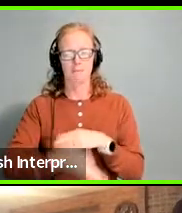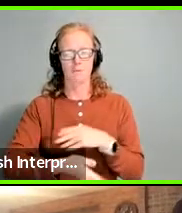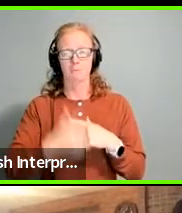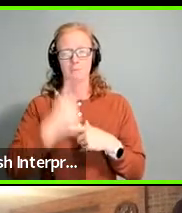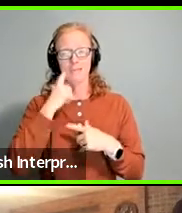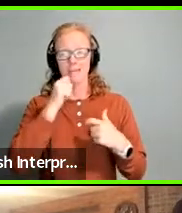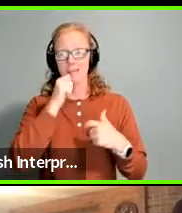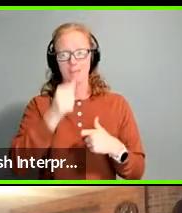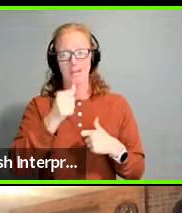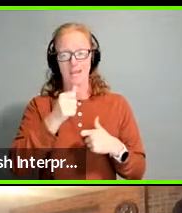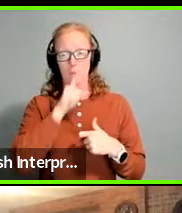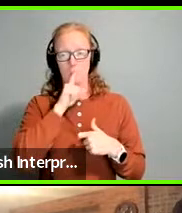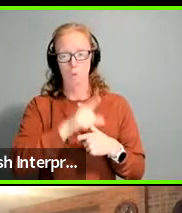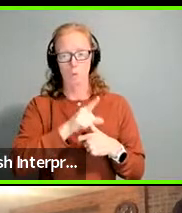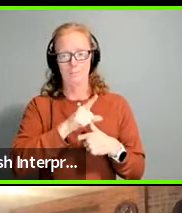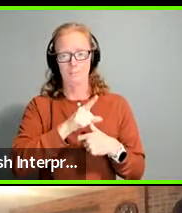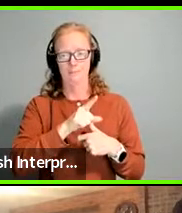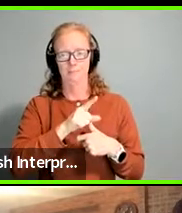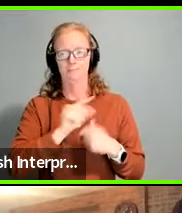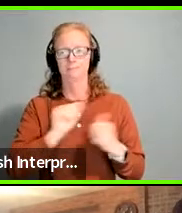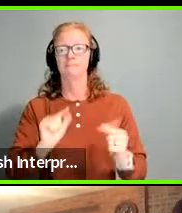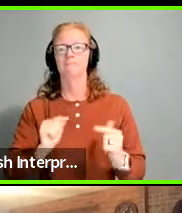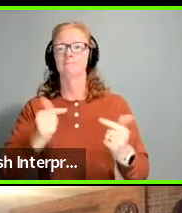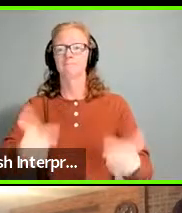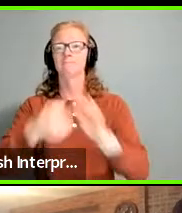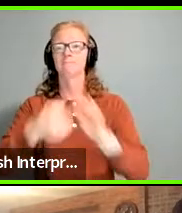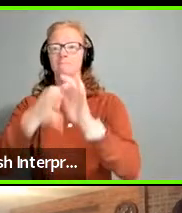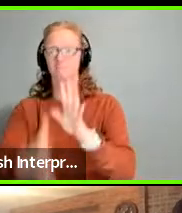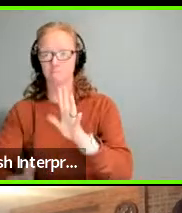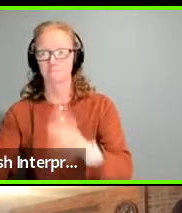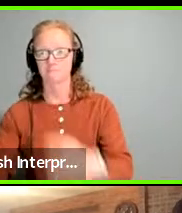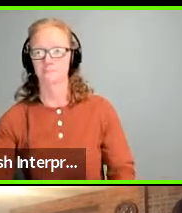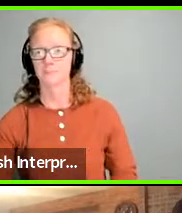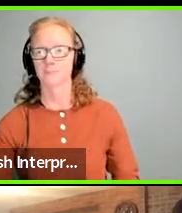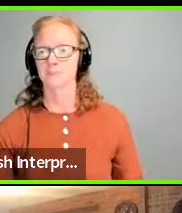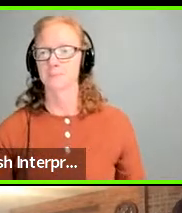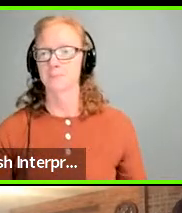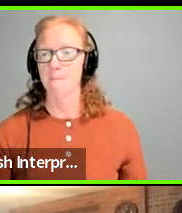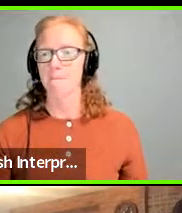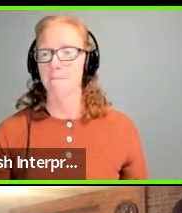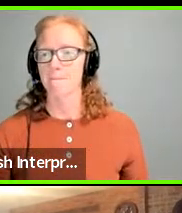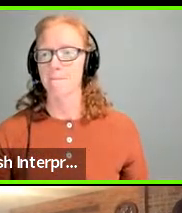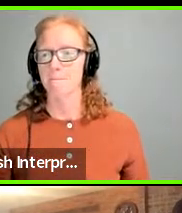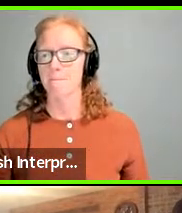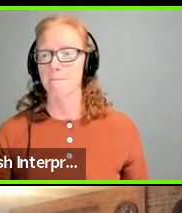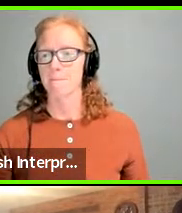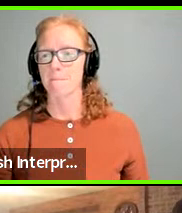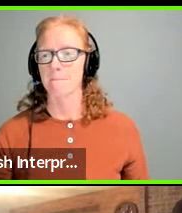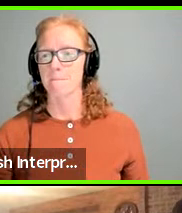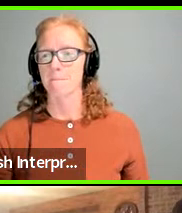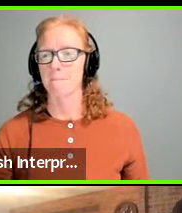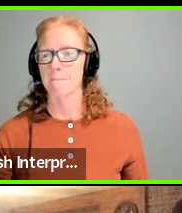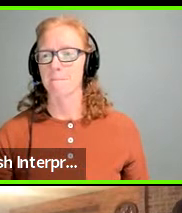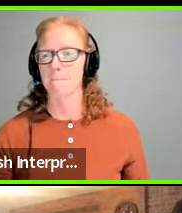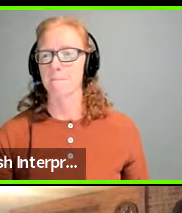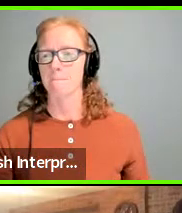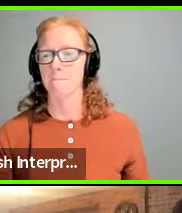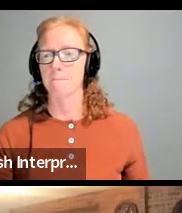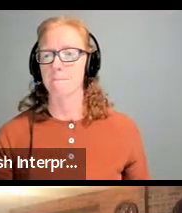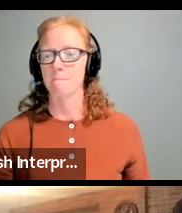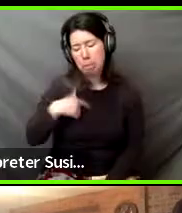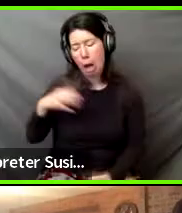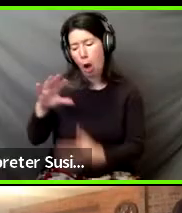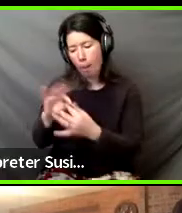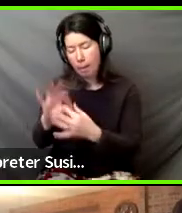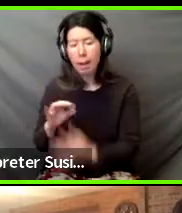am not 100% certain. So I'll jump in, and yeah, thank you for the question, Whitney. Haley